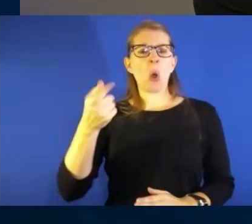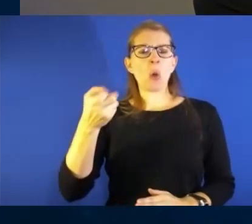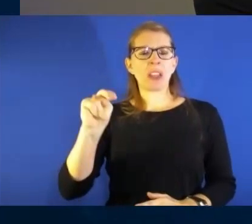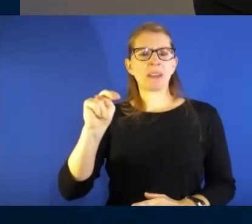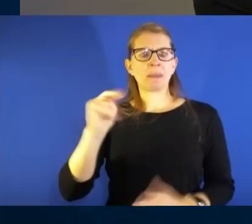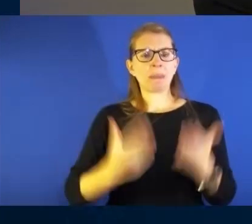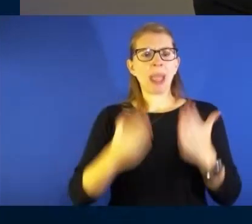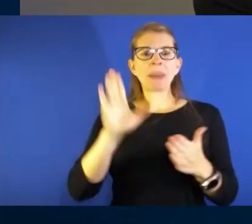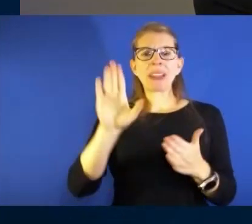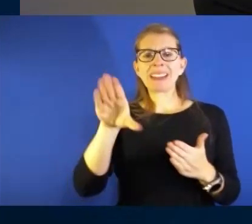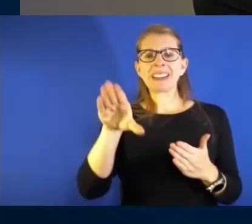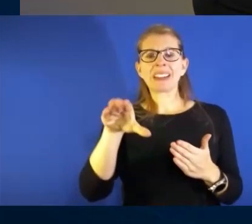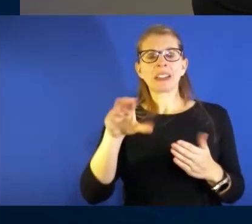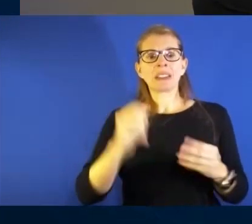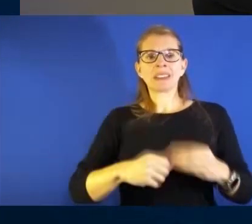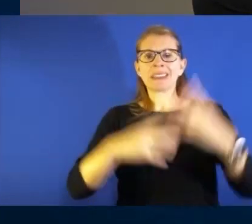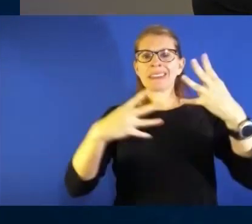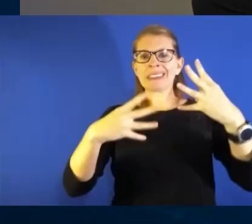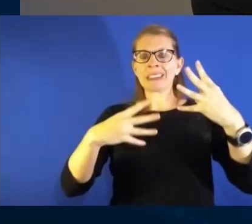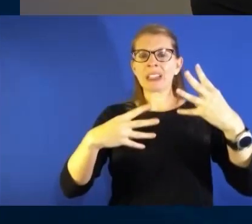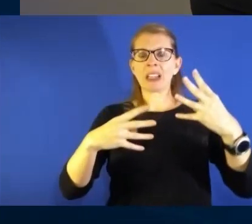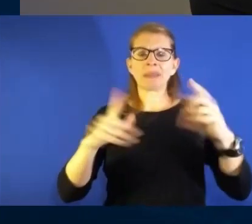you may not be able to pull it up. There was a large